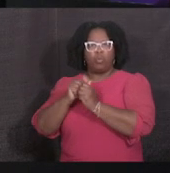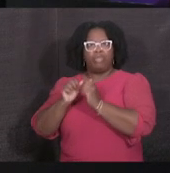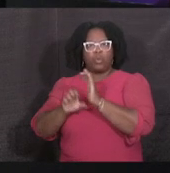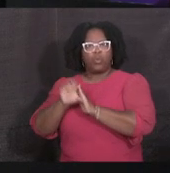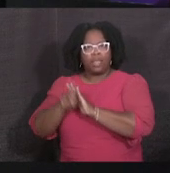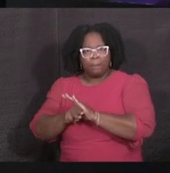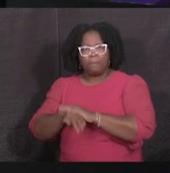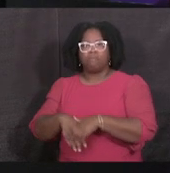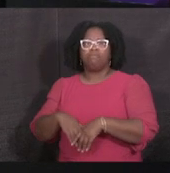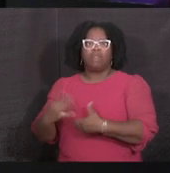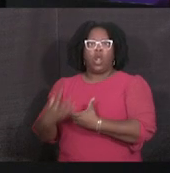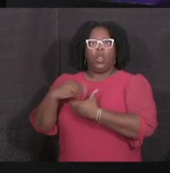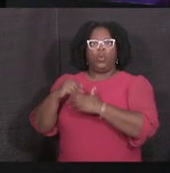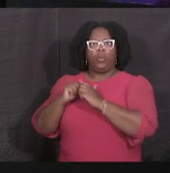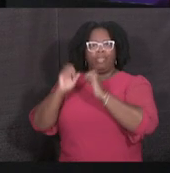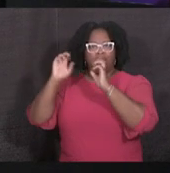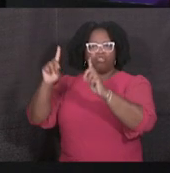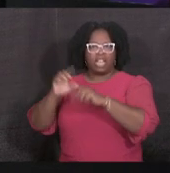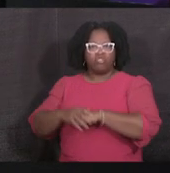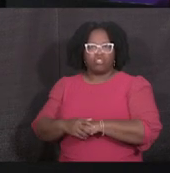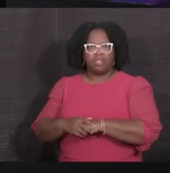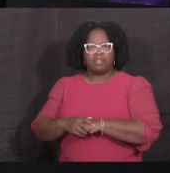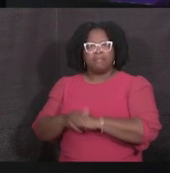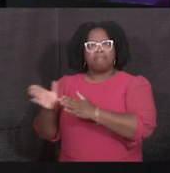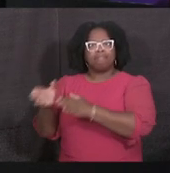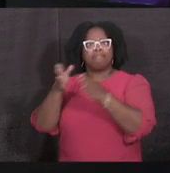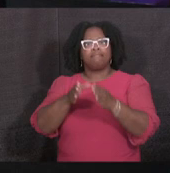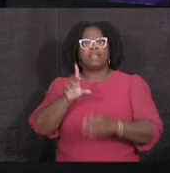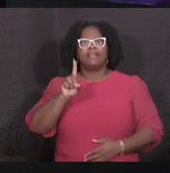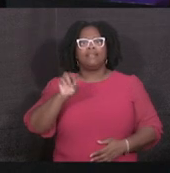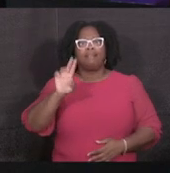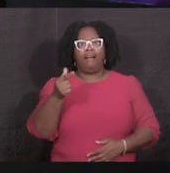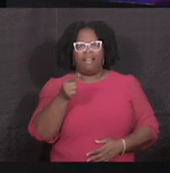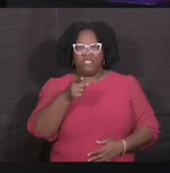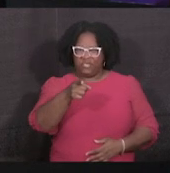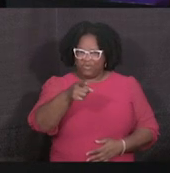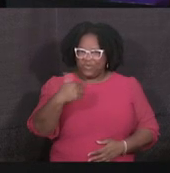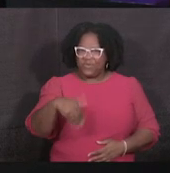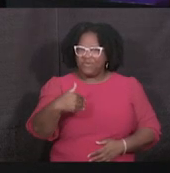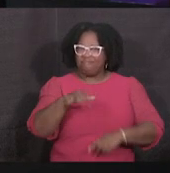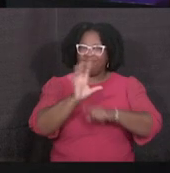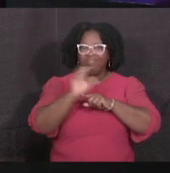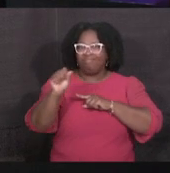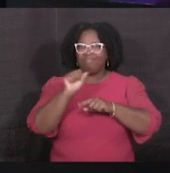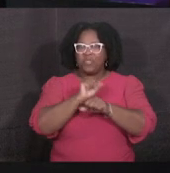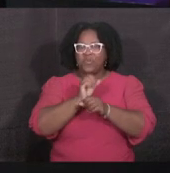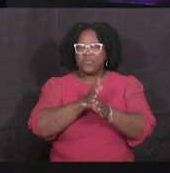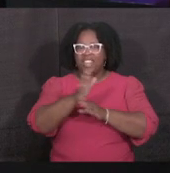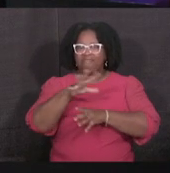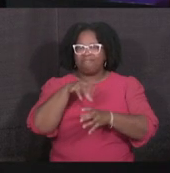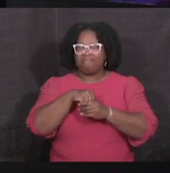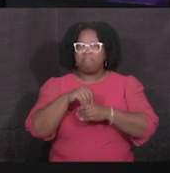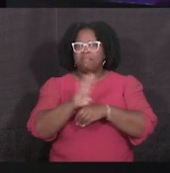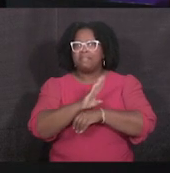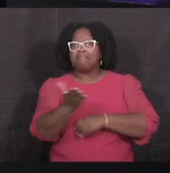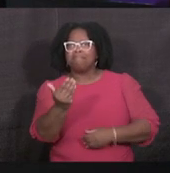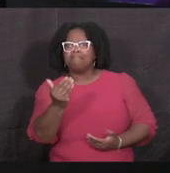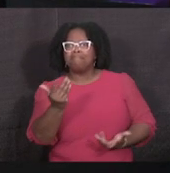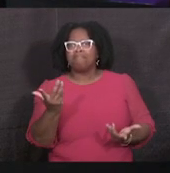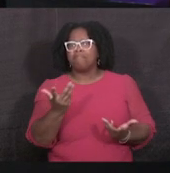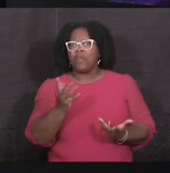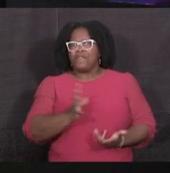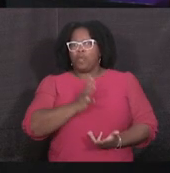curriculum and the education. Doug, you too have had quite the career in the business. Would love to hear from you. What role did